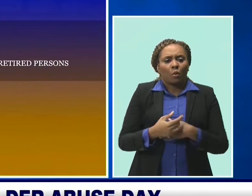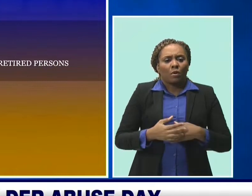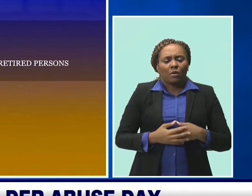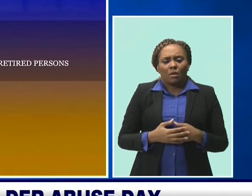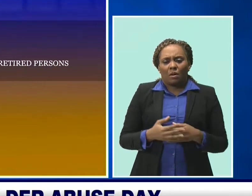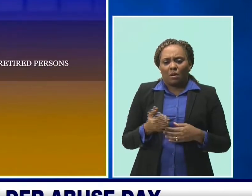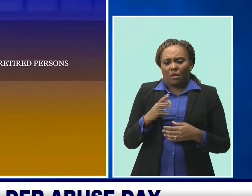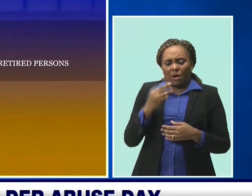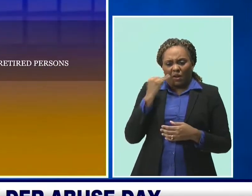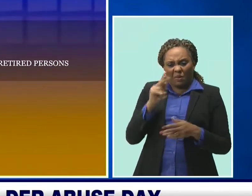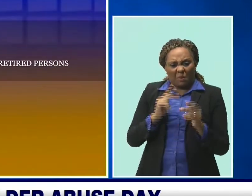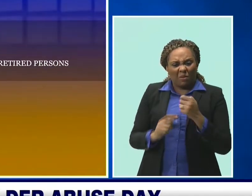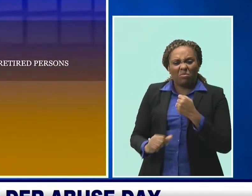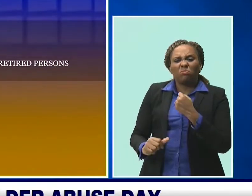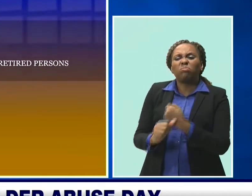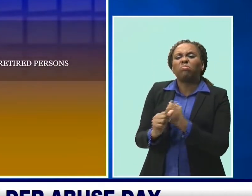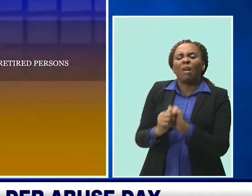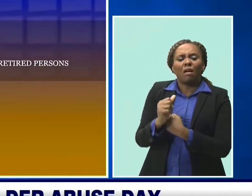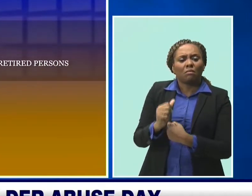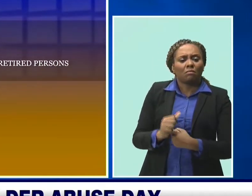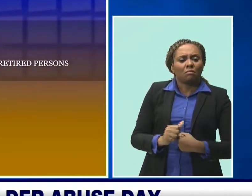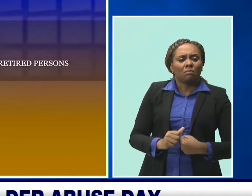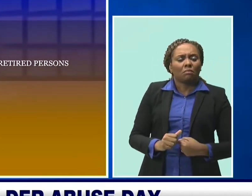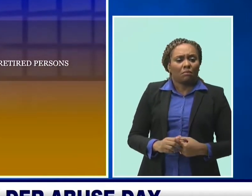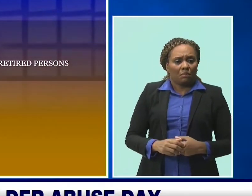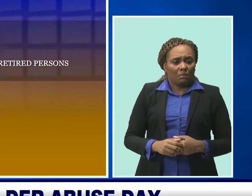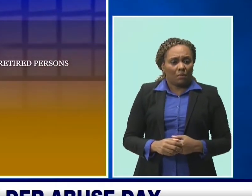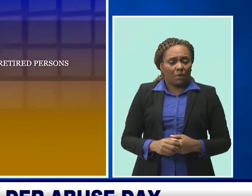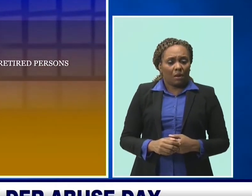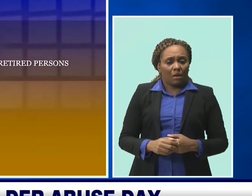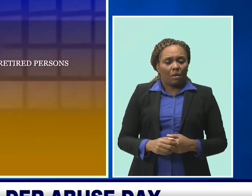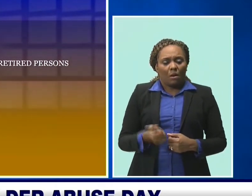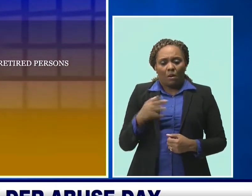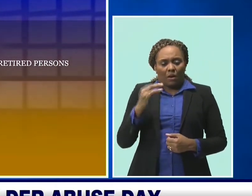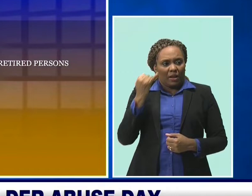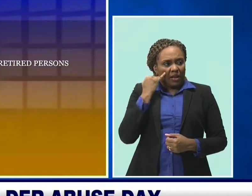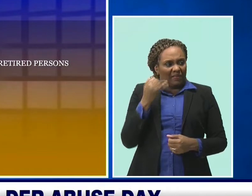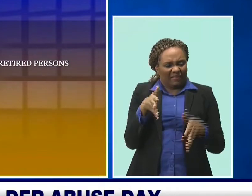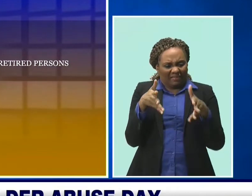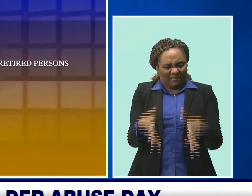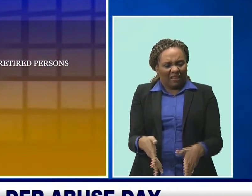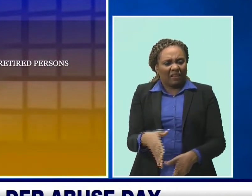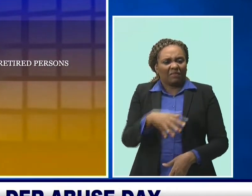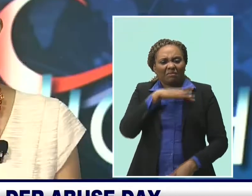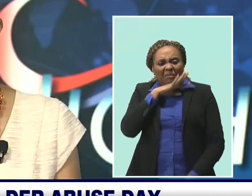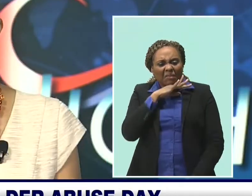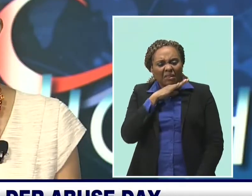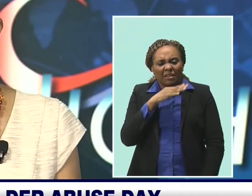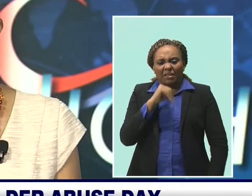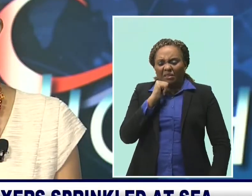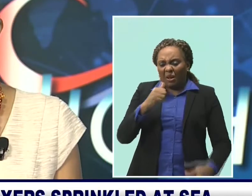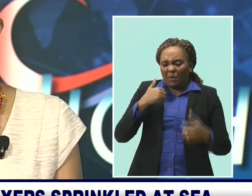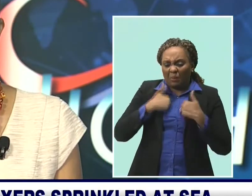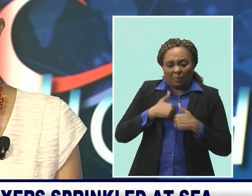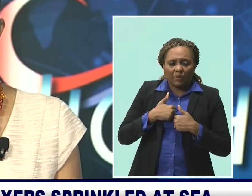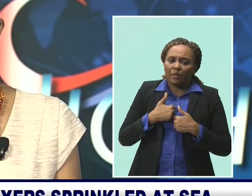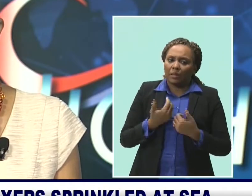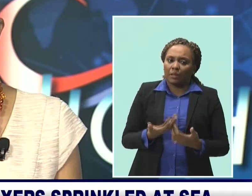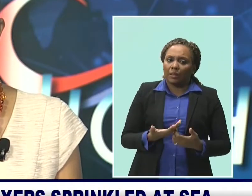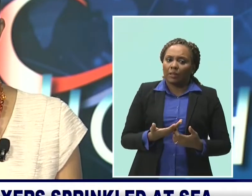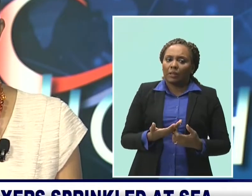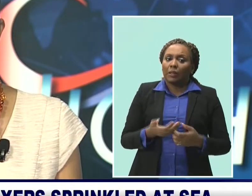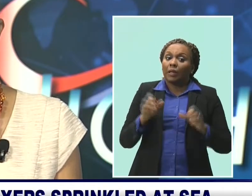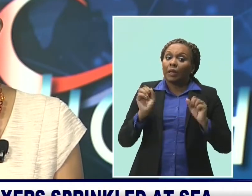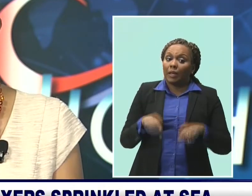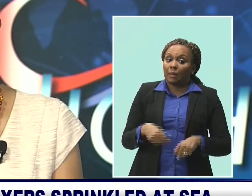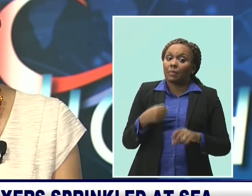or controlling caregiver behavior; and being left dirty or unbathed. Well, friends,